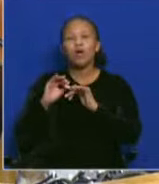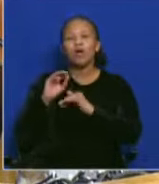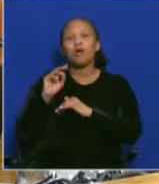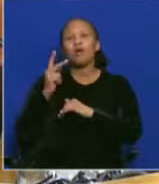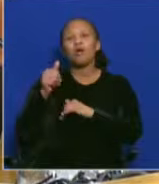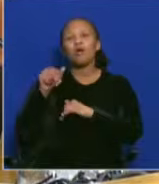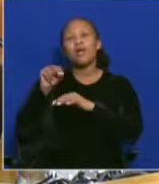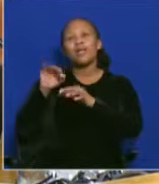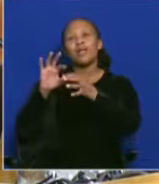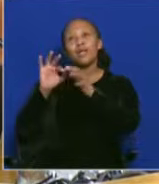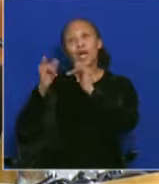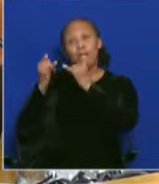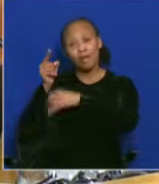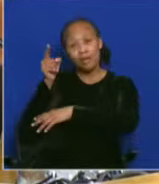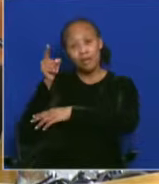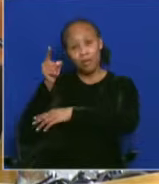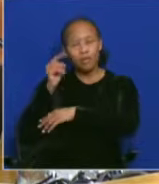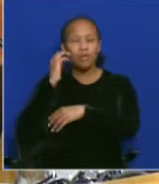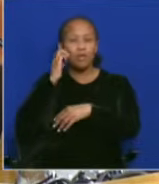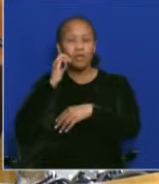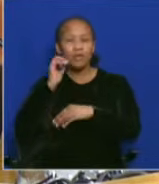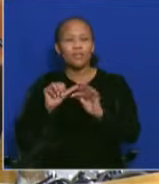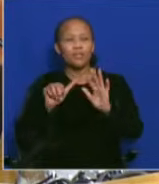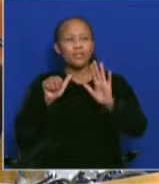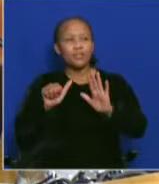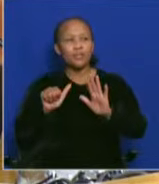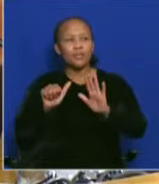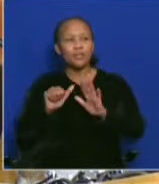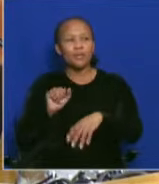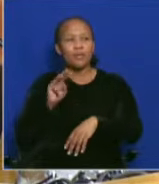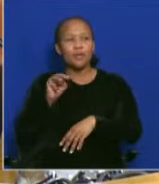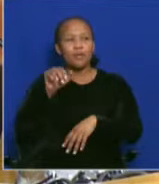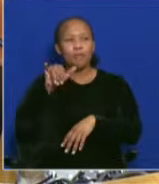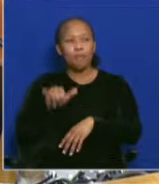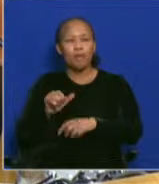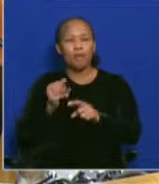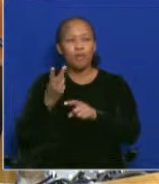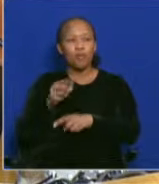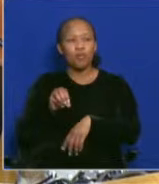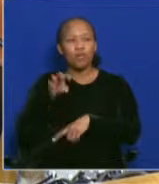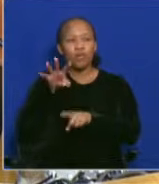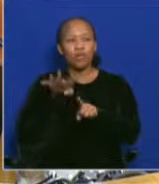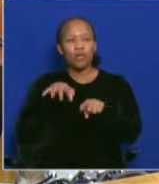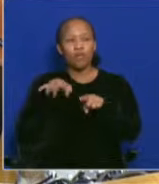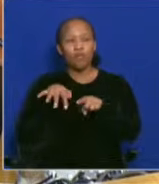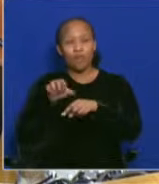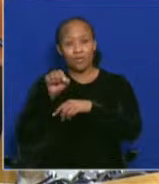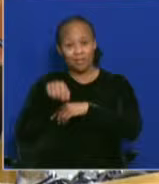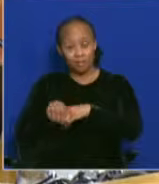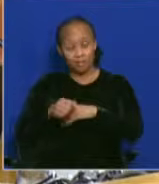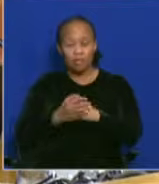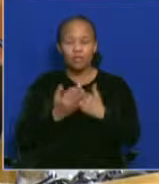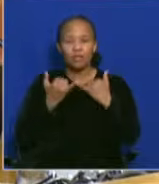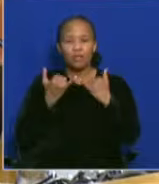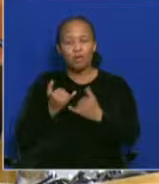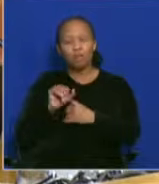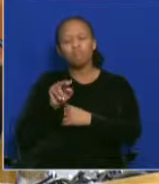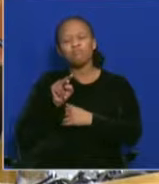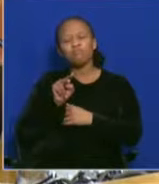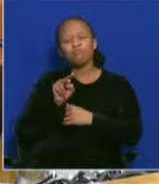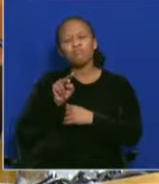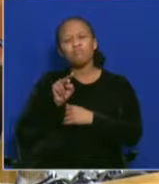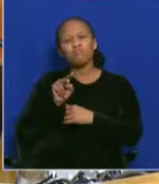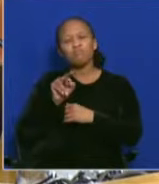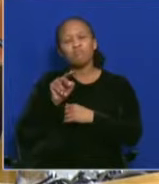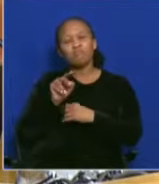on 6 May 2014. Carney Links does not seek to distance itself from the existence of that affidavit or